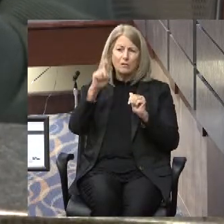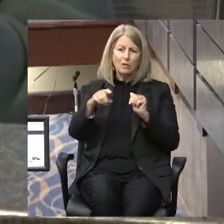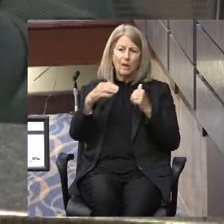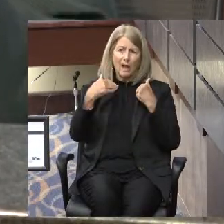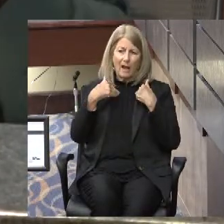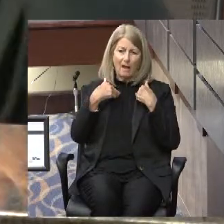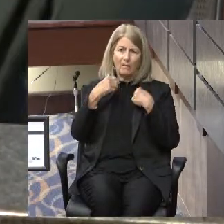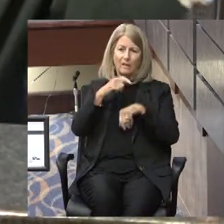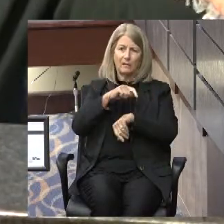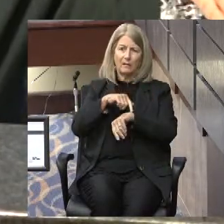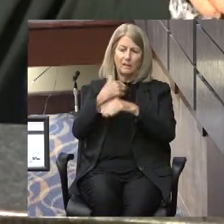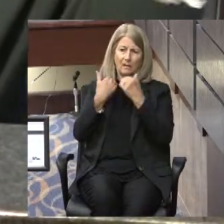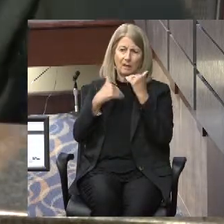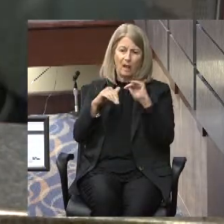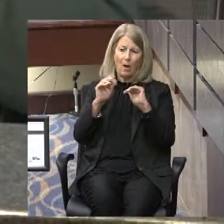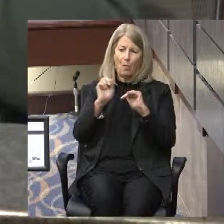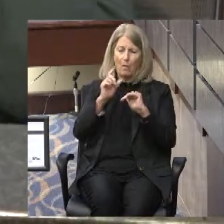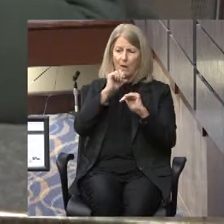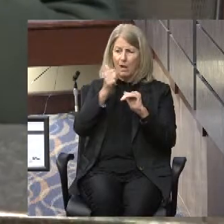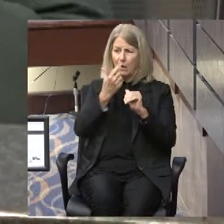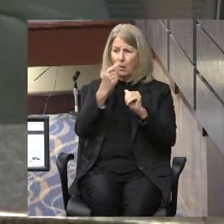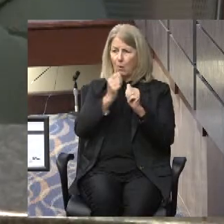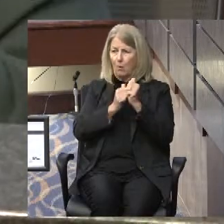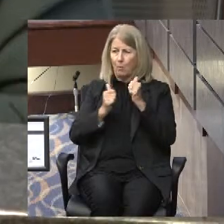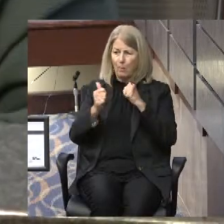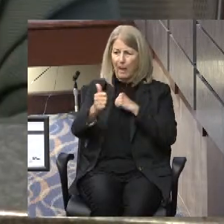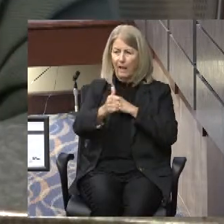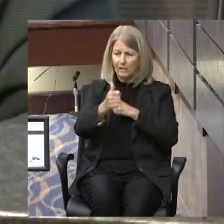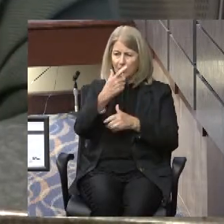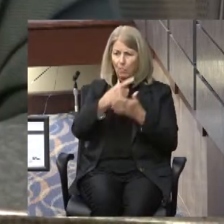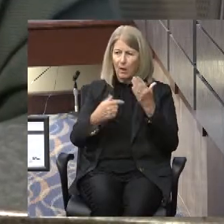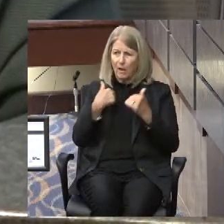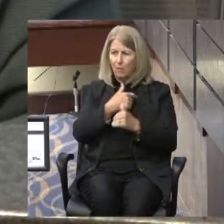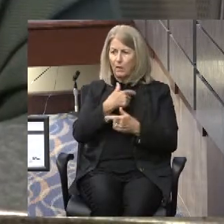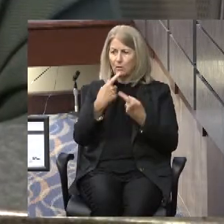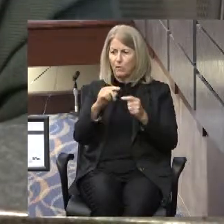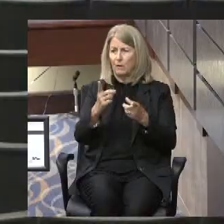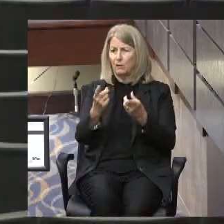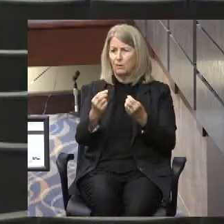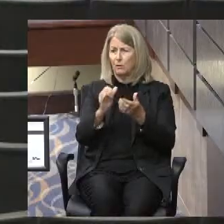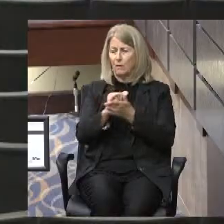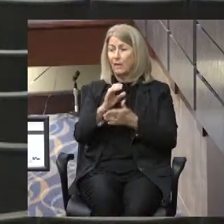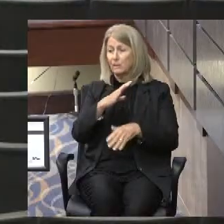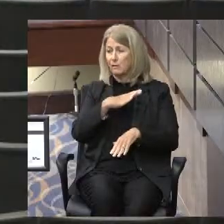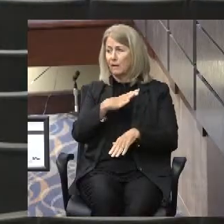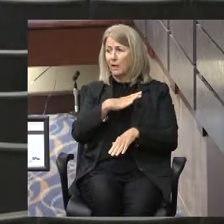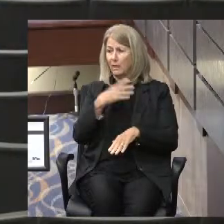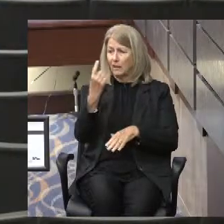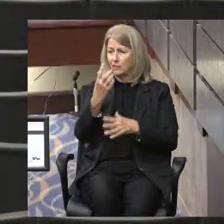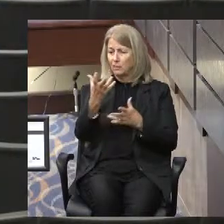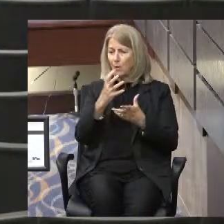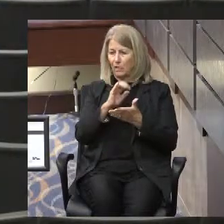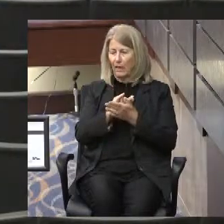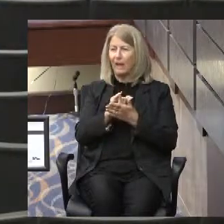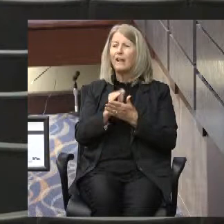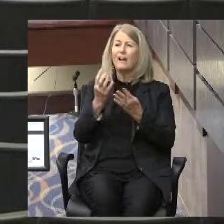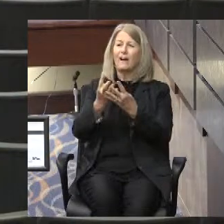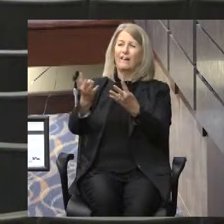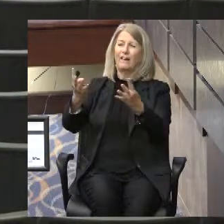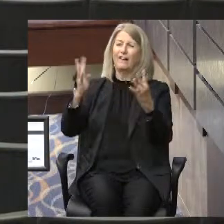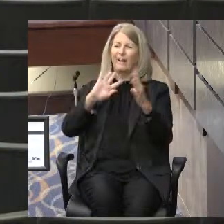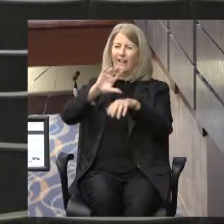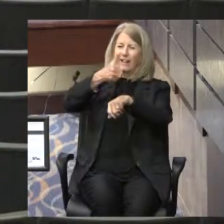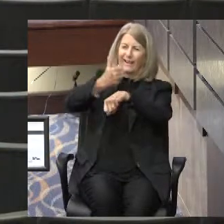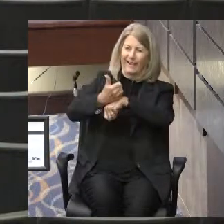so we don't go past what we're trying to do. And that's fine. I just want that fence put up.